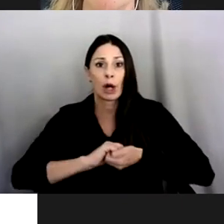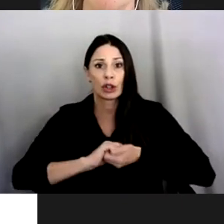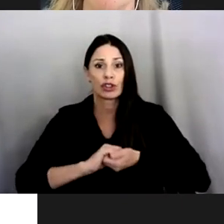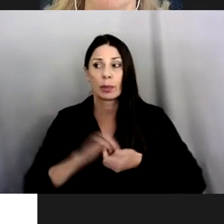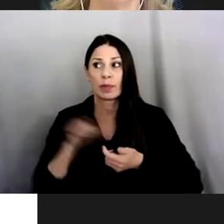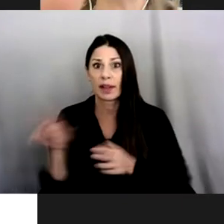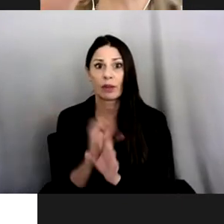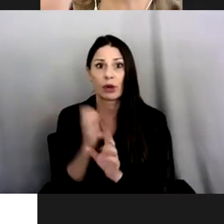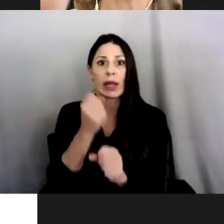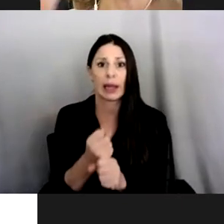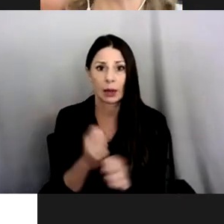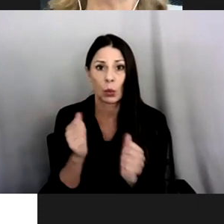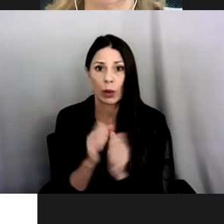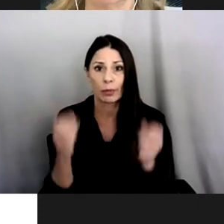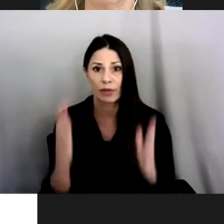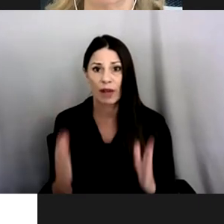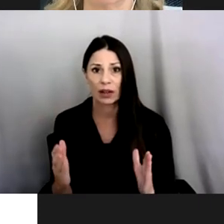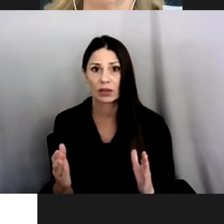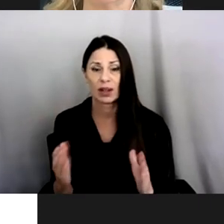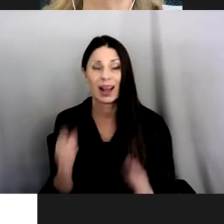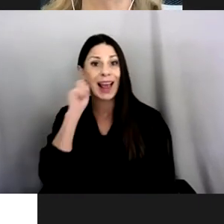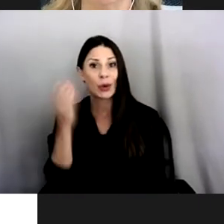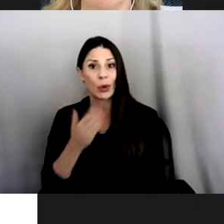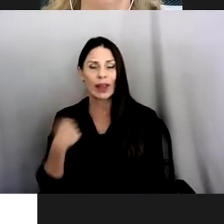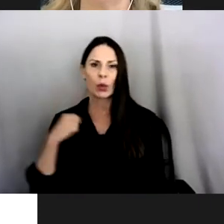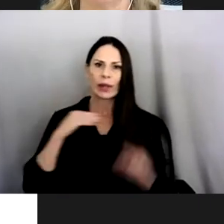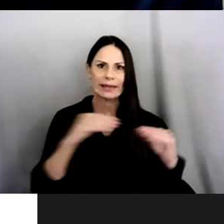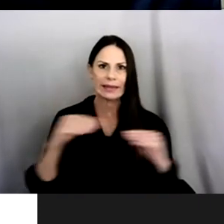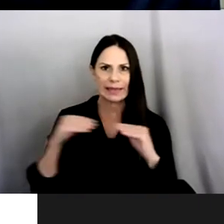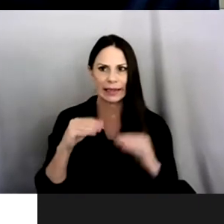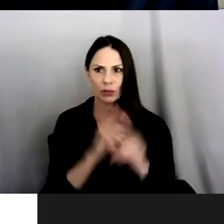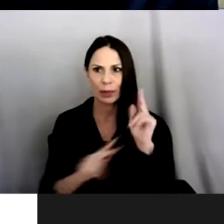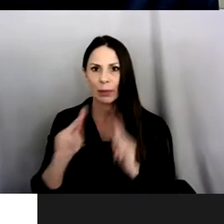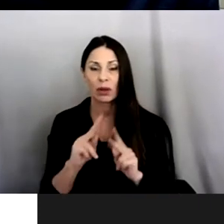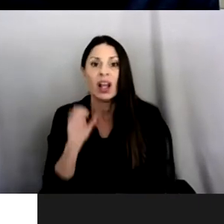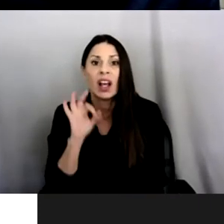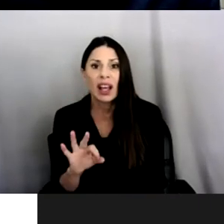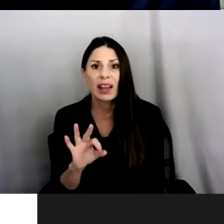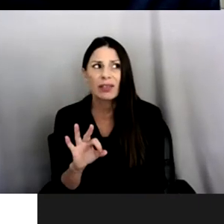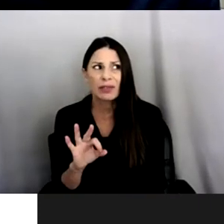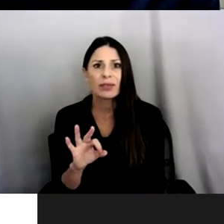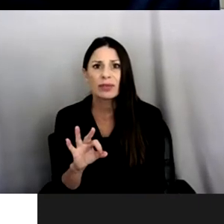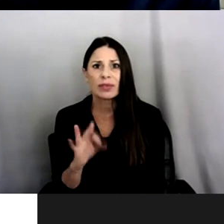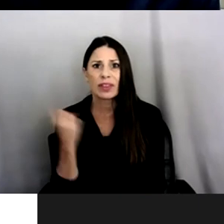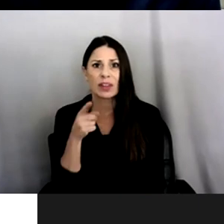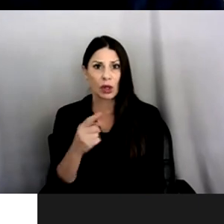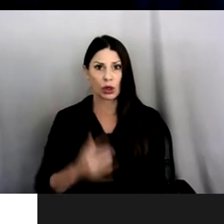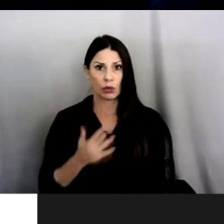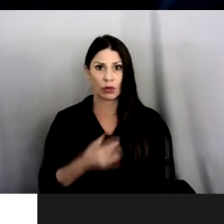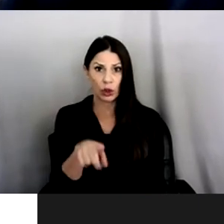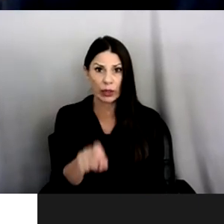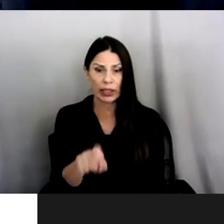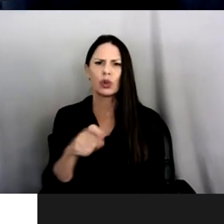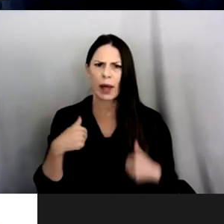that we teach people as peer specialists, if there's something you feel you need, you have a right to ask for that,